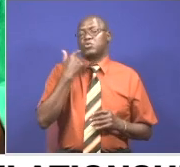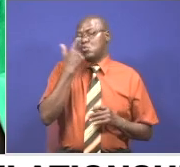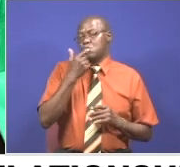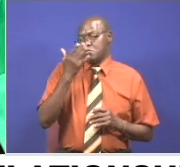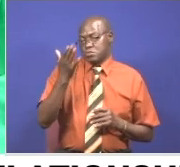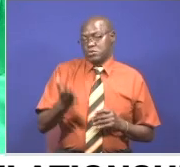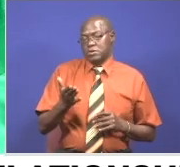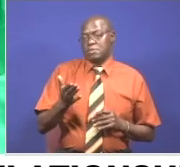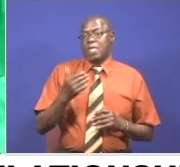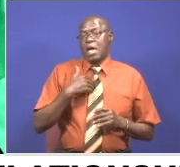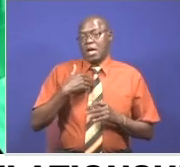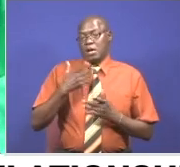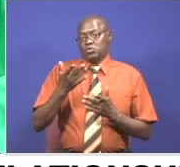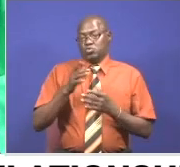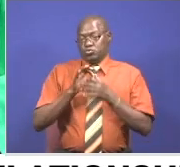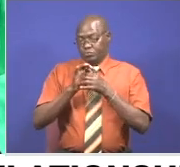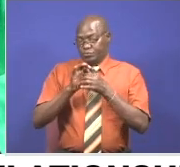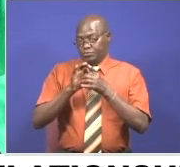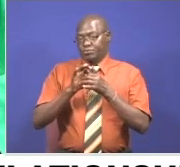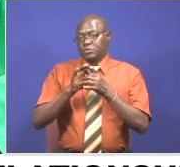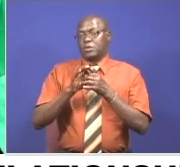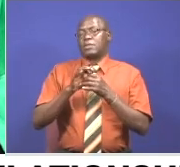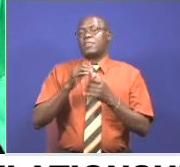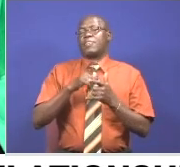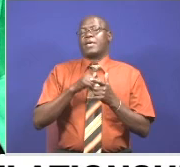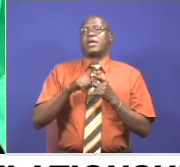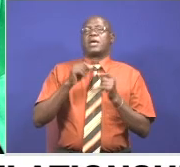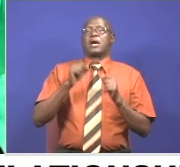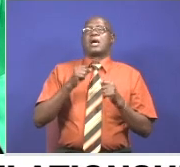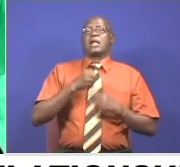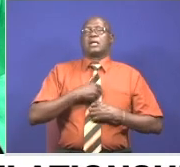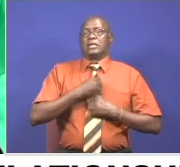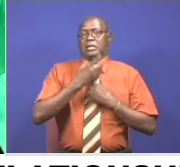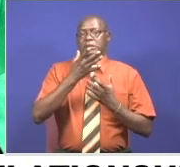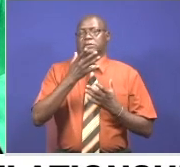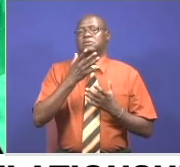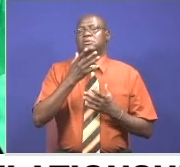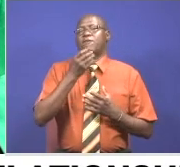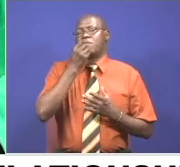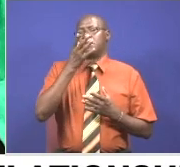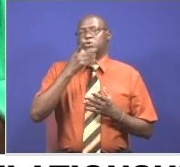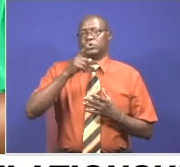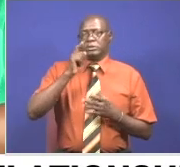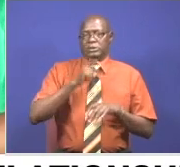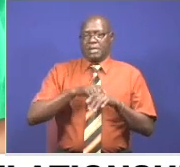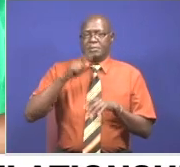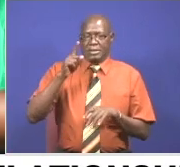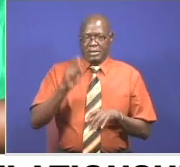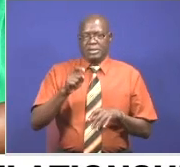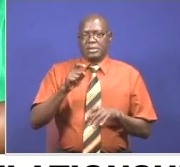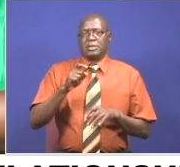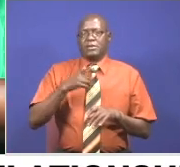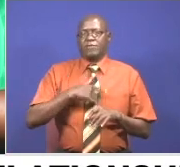And as you relate, that is when now you are able to release as information when needed. And when you feel I